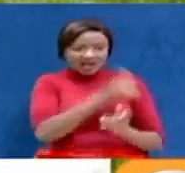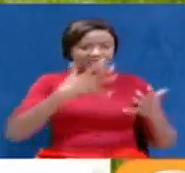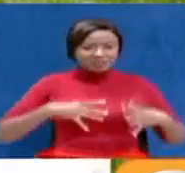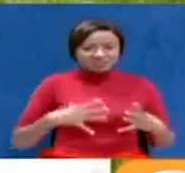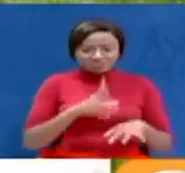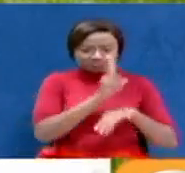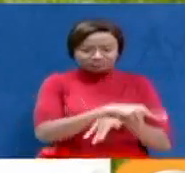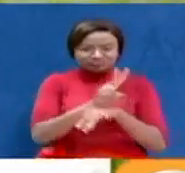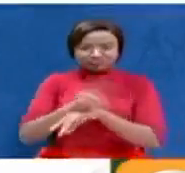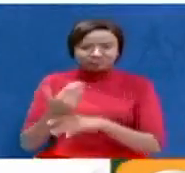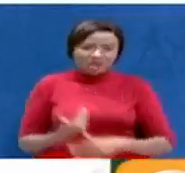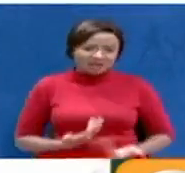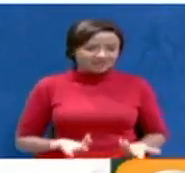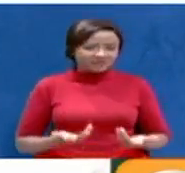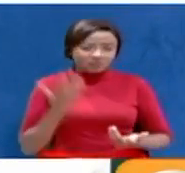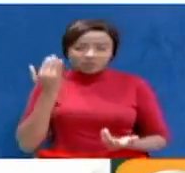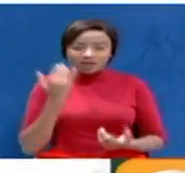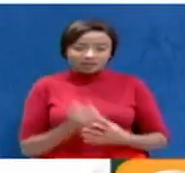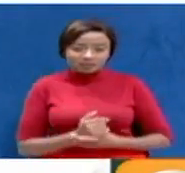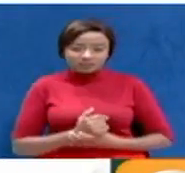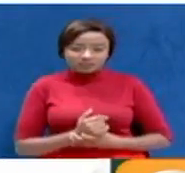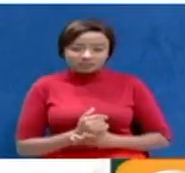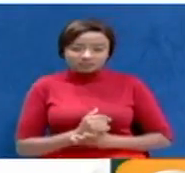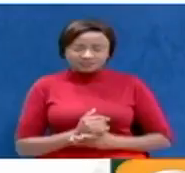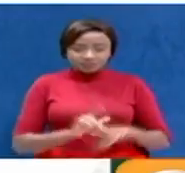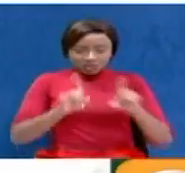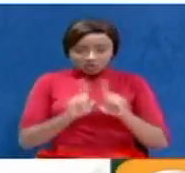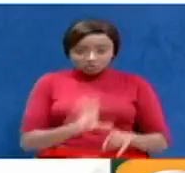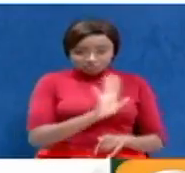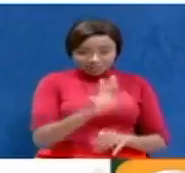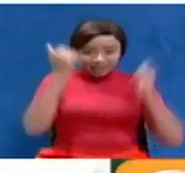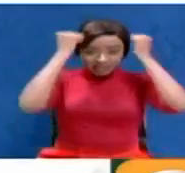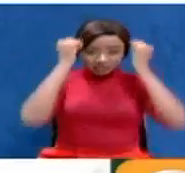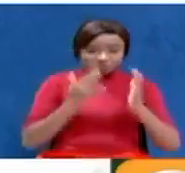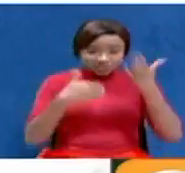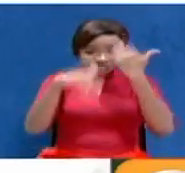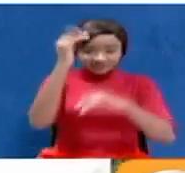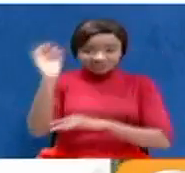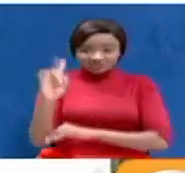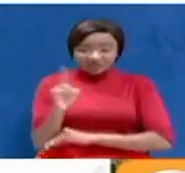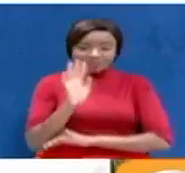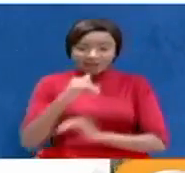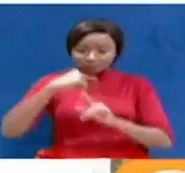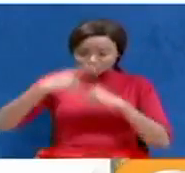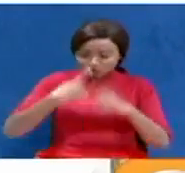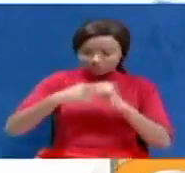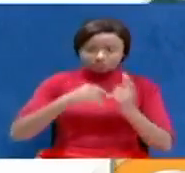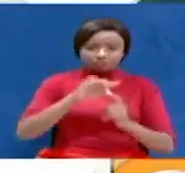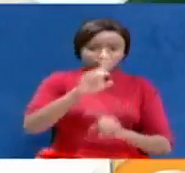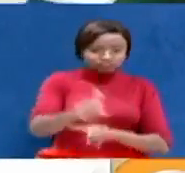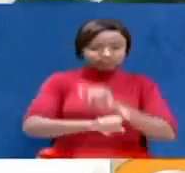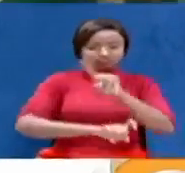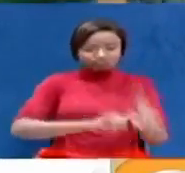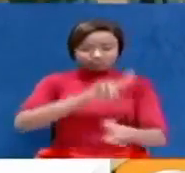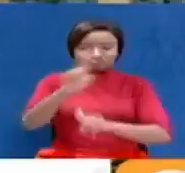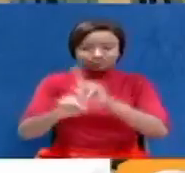who cannot access this online learning? And with the students here at the University of Nairobi continuing to raise concern